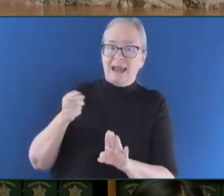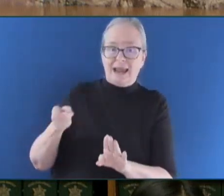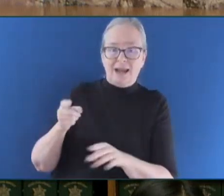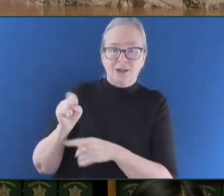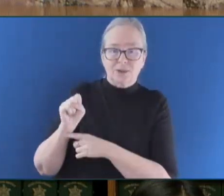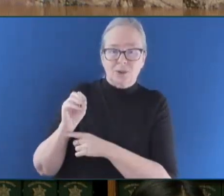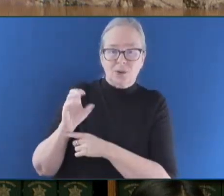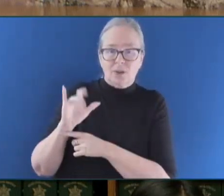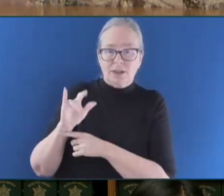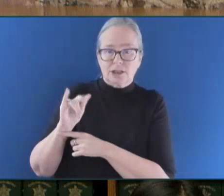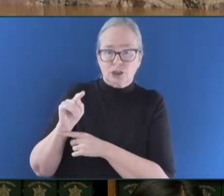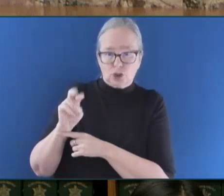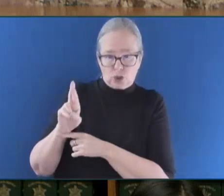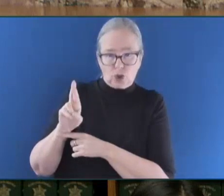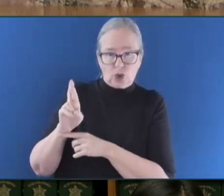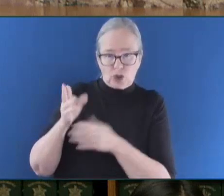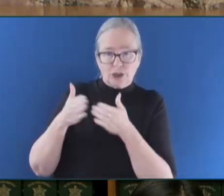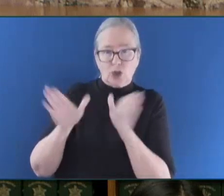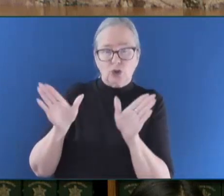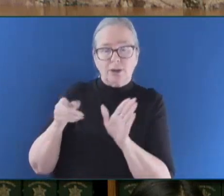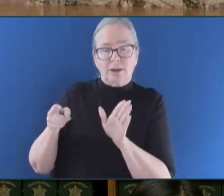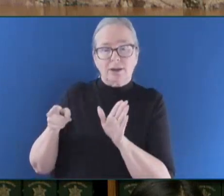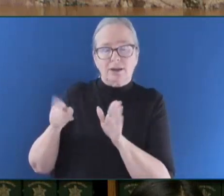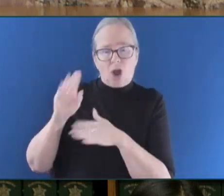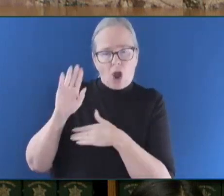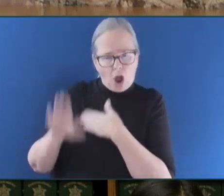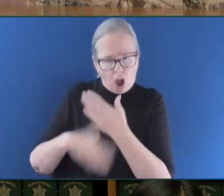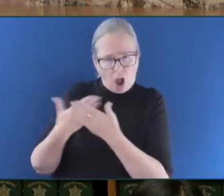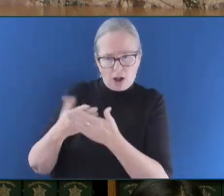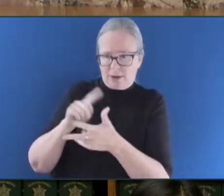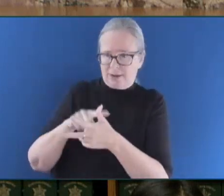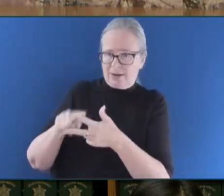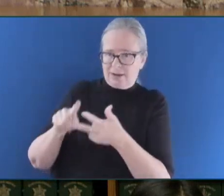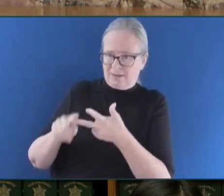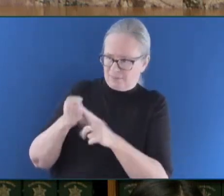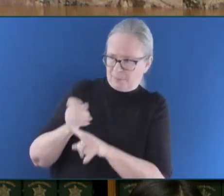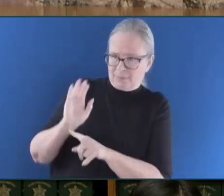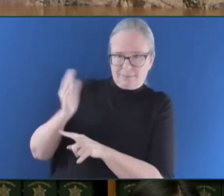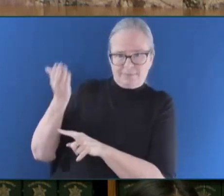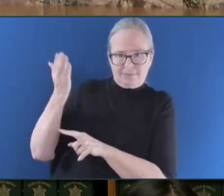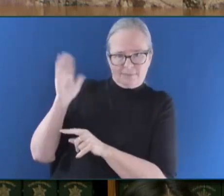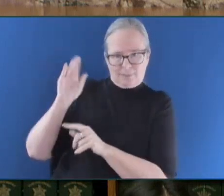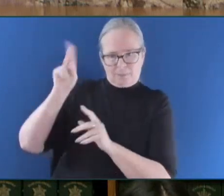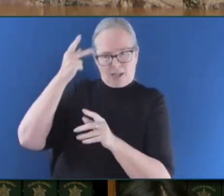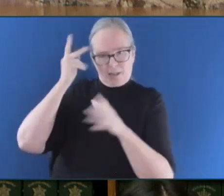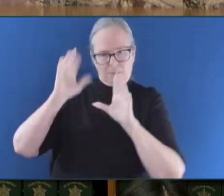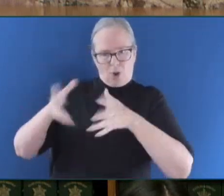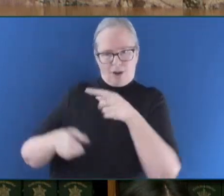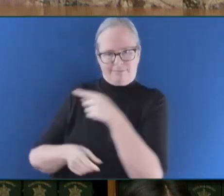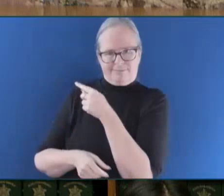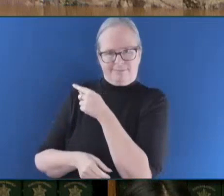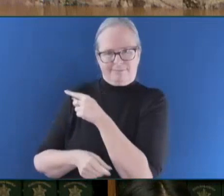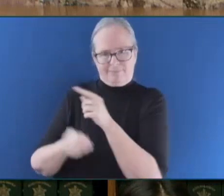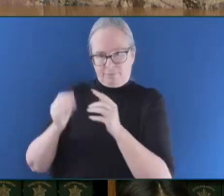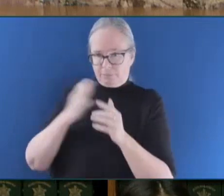I made on behalf in terms of continuing the transition to the Surrey Police Service was the right one.